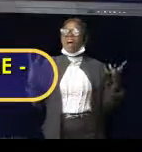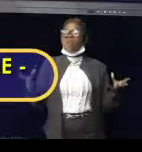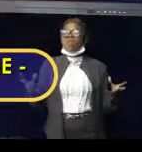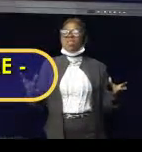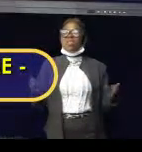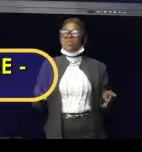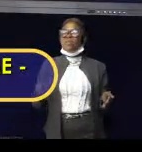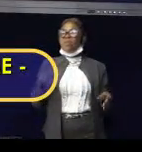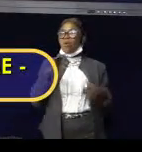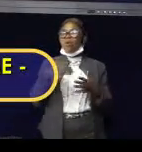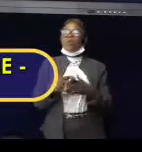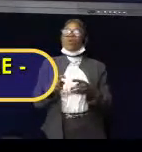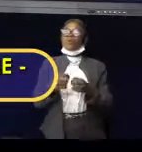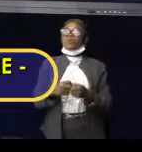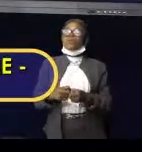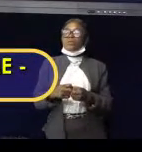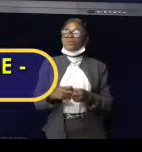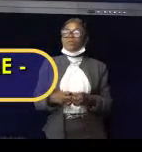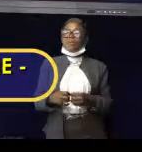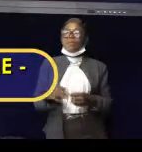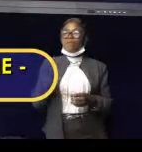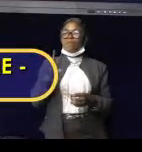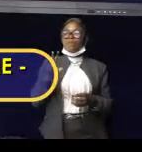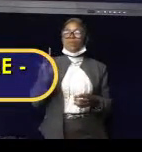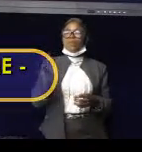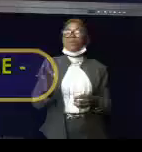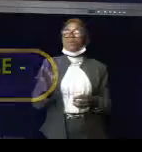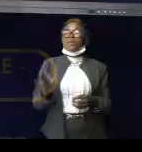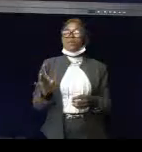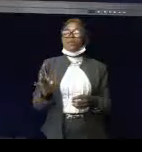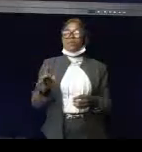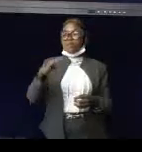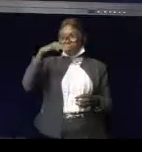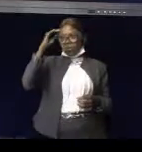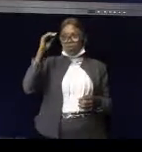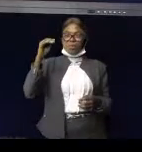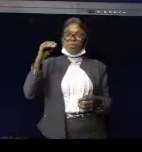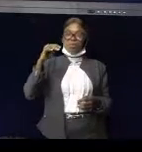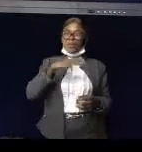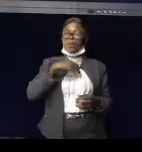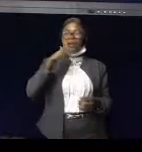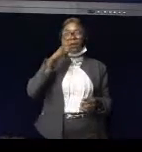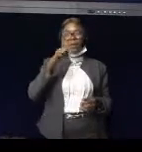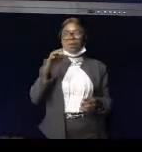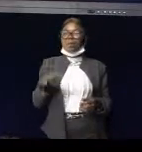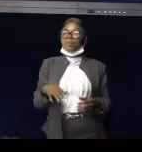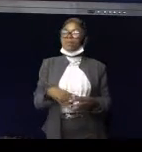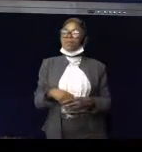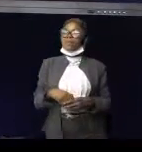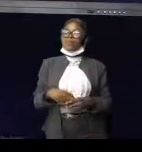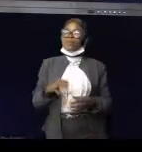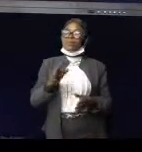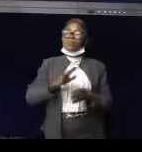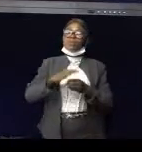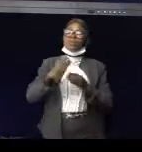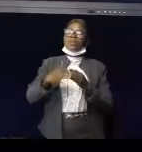How many pupils were there all together? 48 boys, 60 girls. The total is